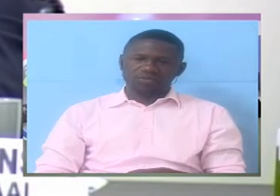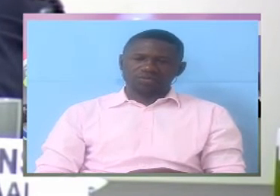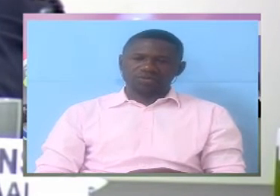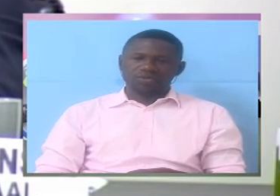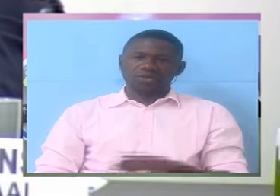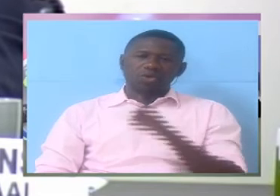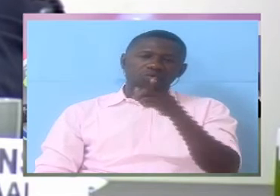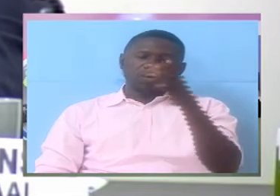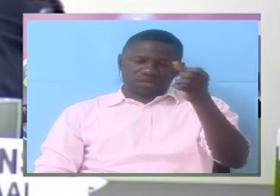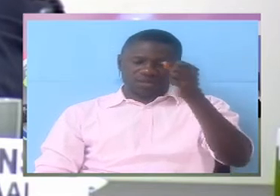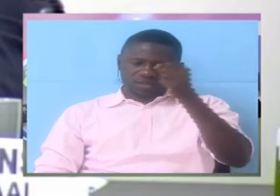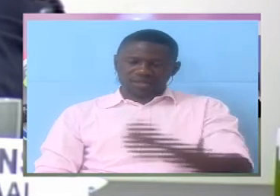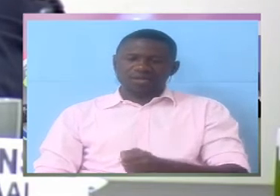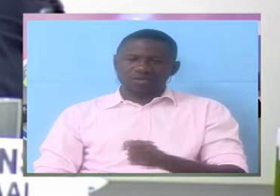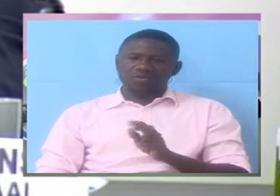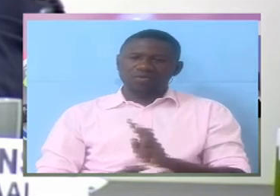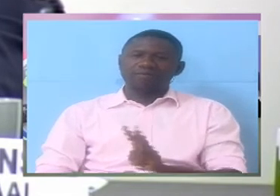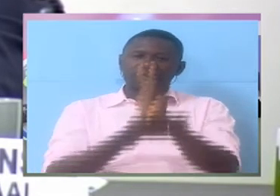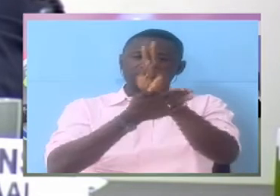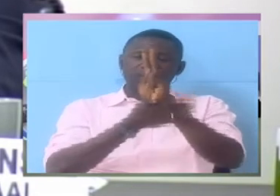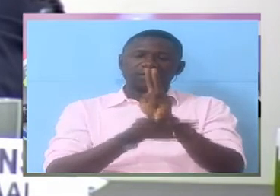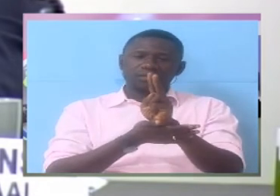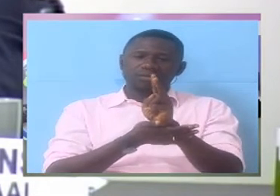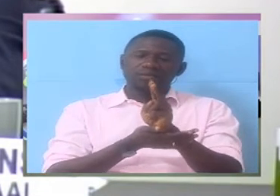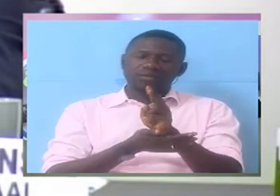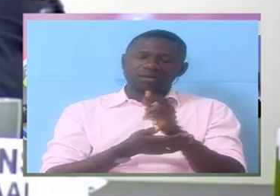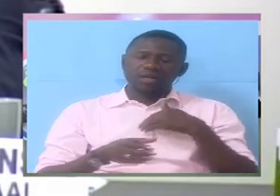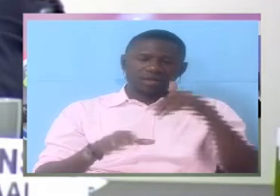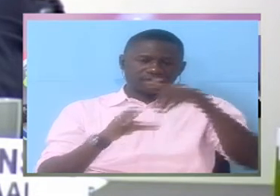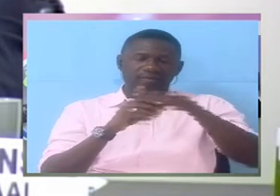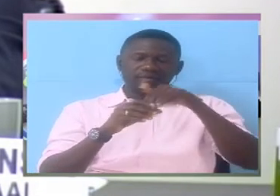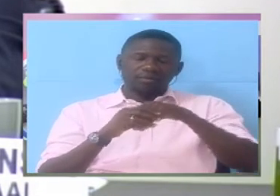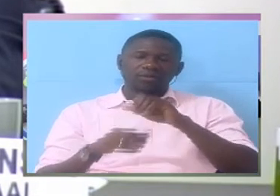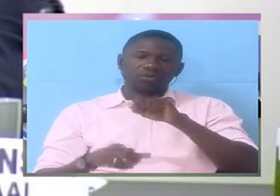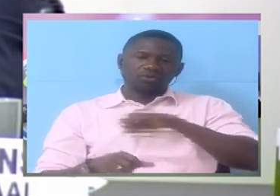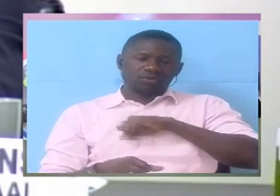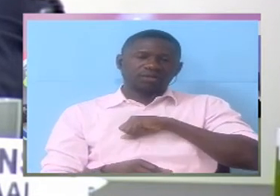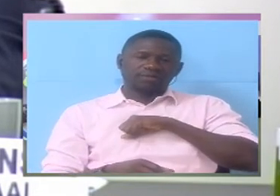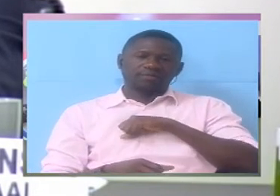You are here, you voluntarily incriminated yourself.